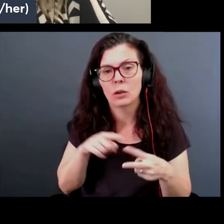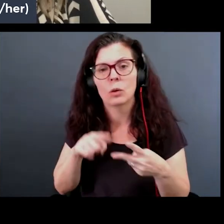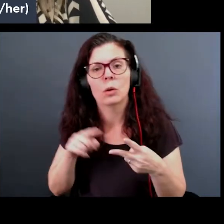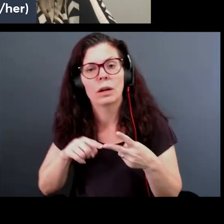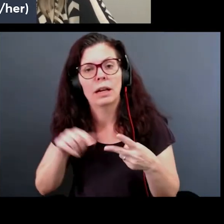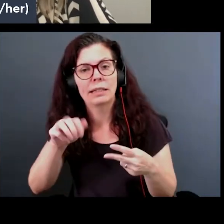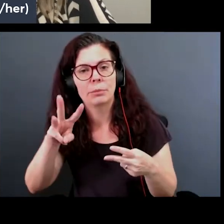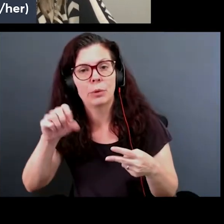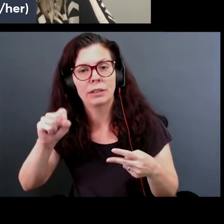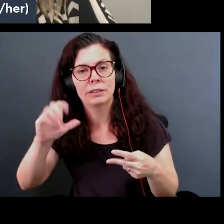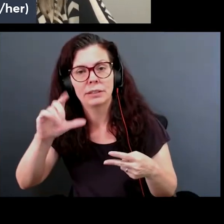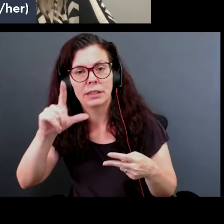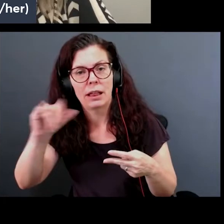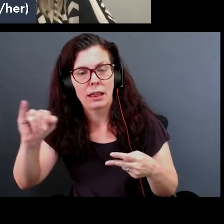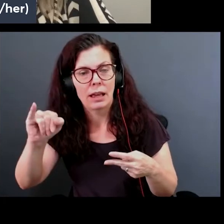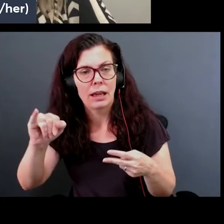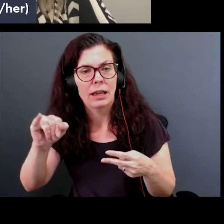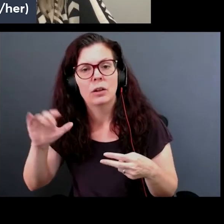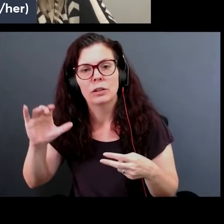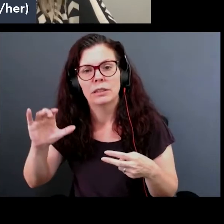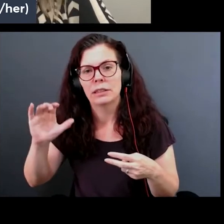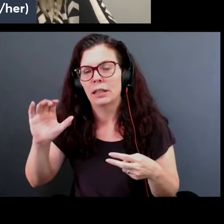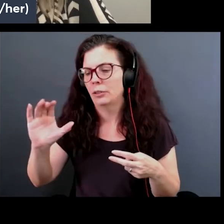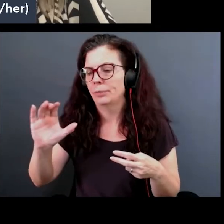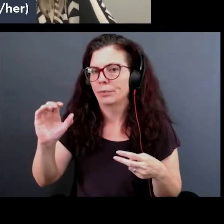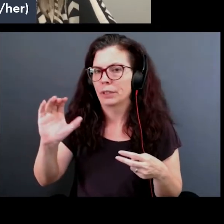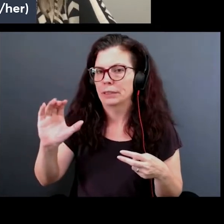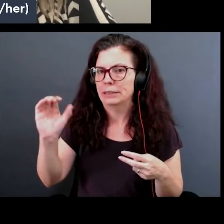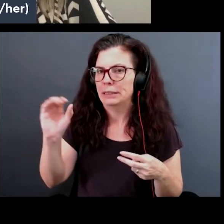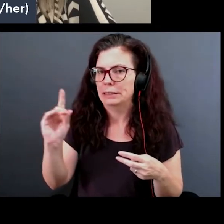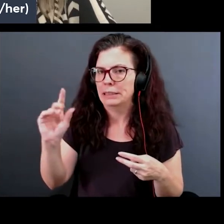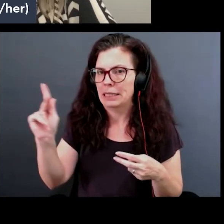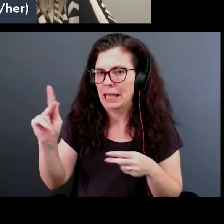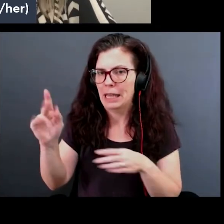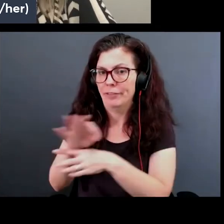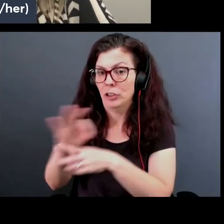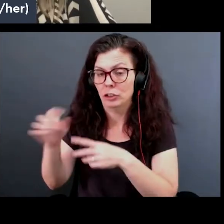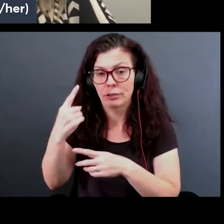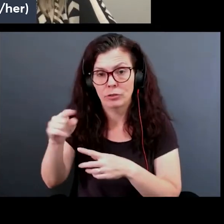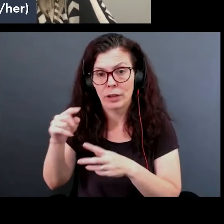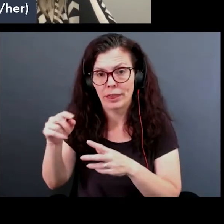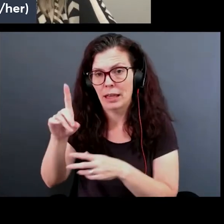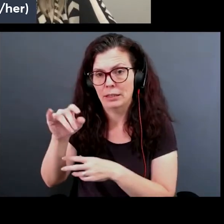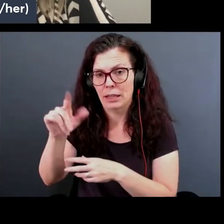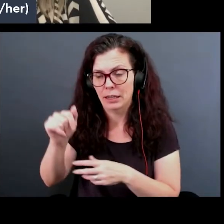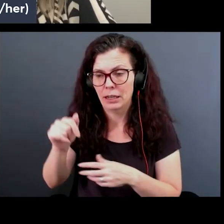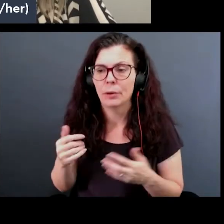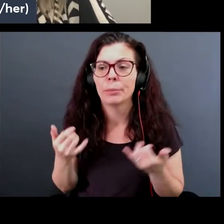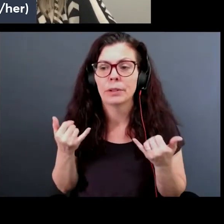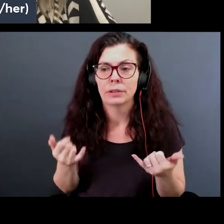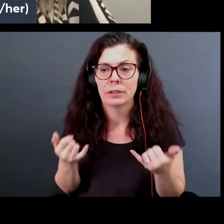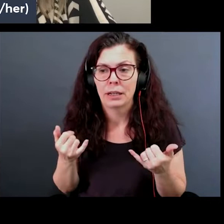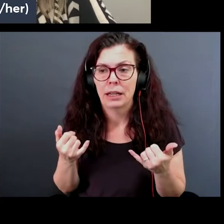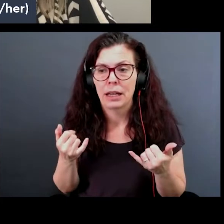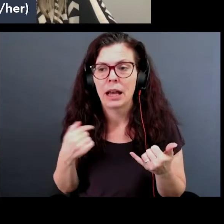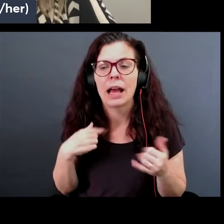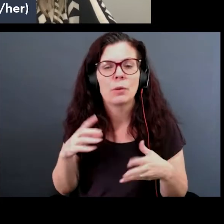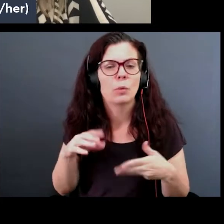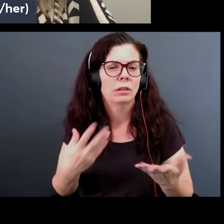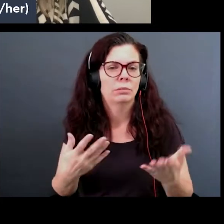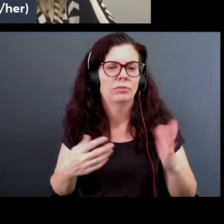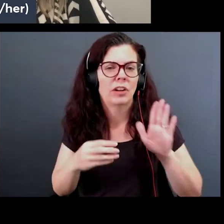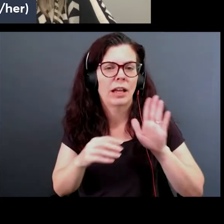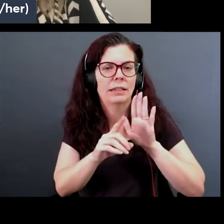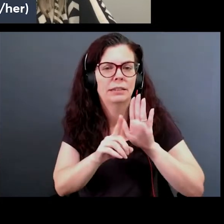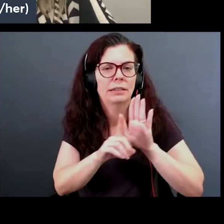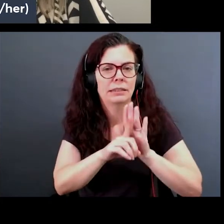SDK versions with the APIs like get metric data. But today, for I will be doing a demo through